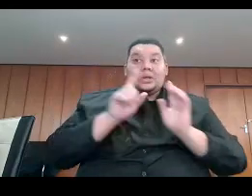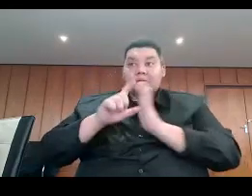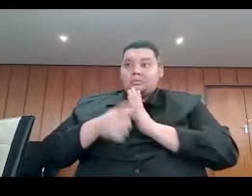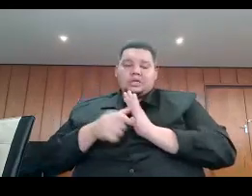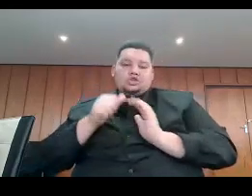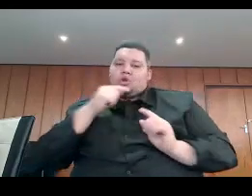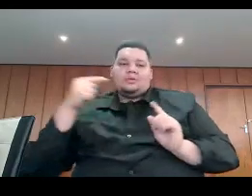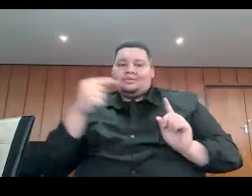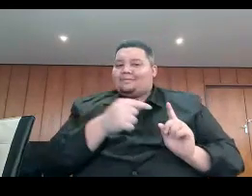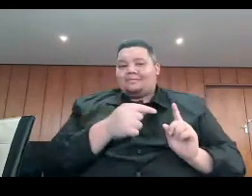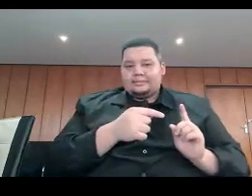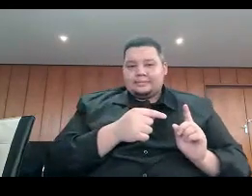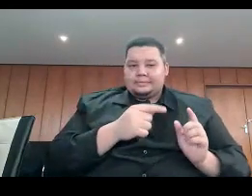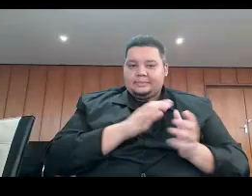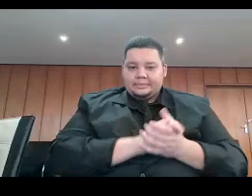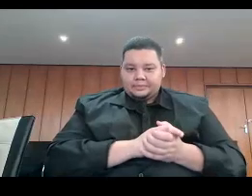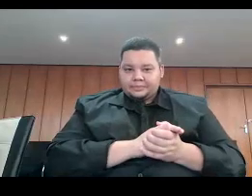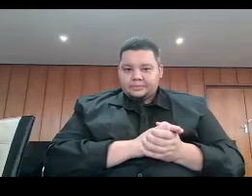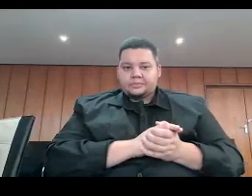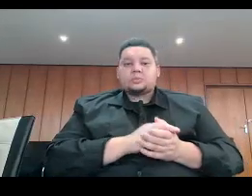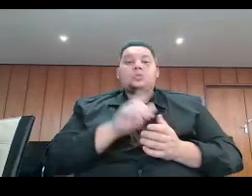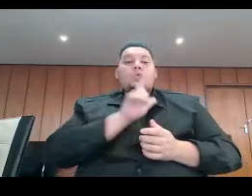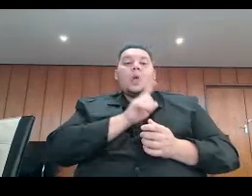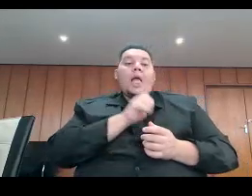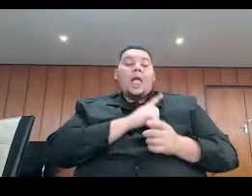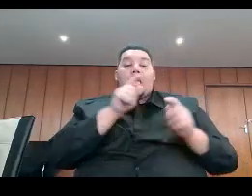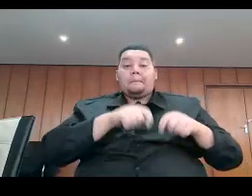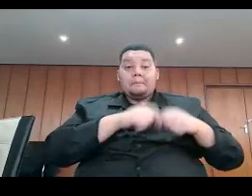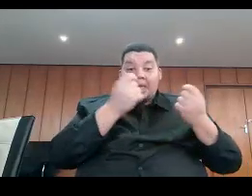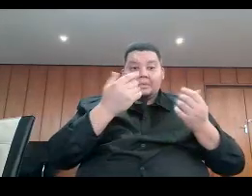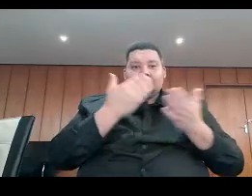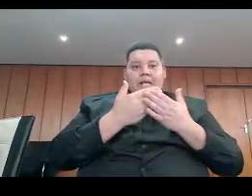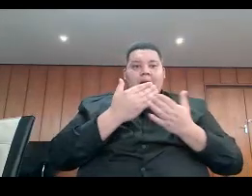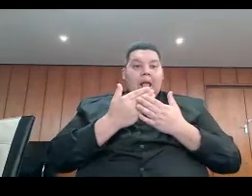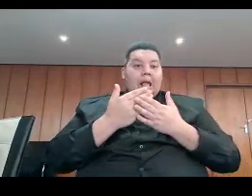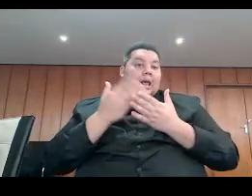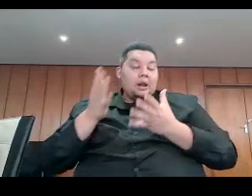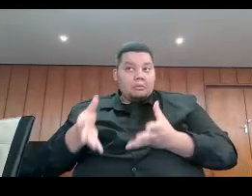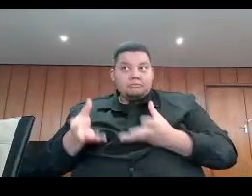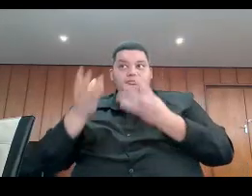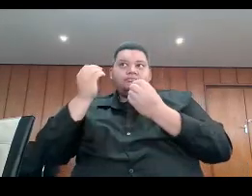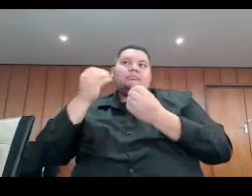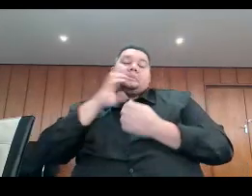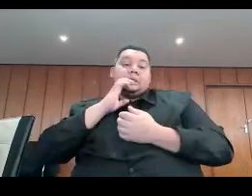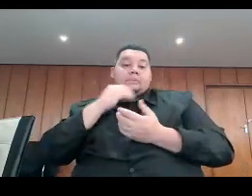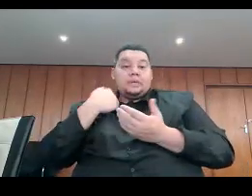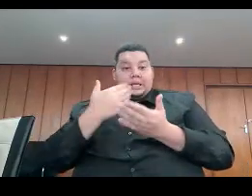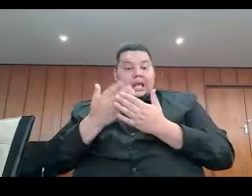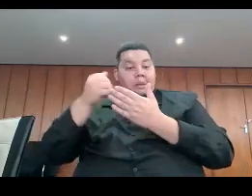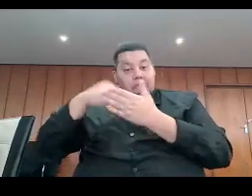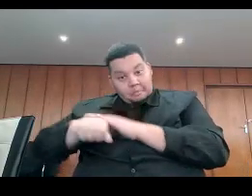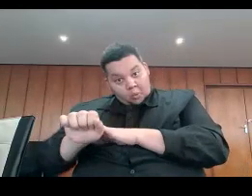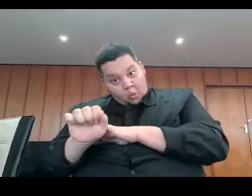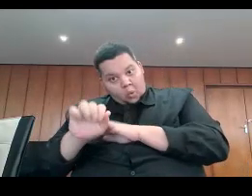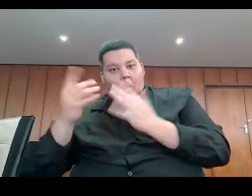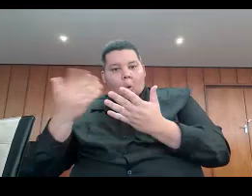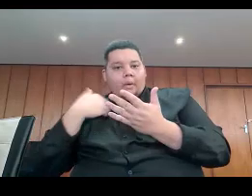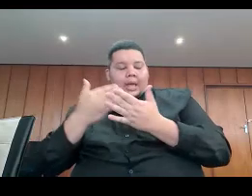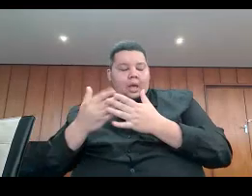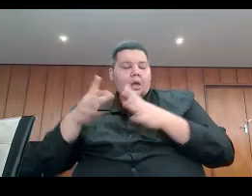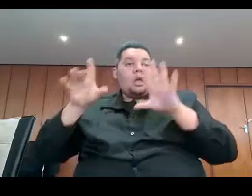have. But let me carry on. Because impairments can be congenital and acquired. That means you can be born with it, or you can